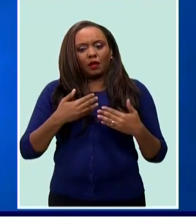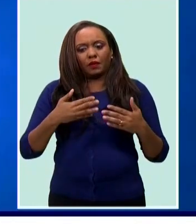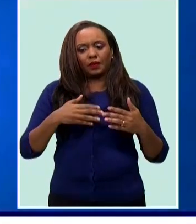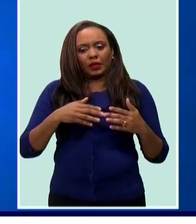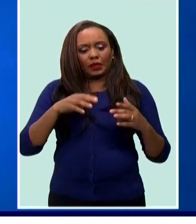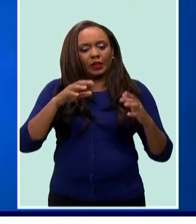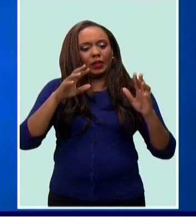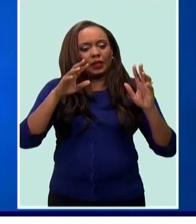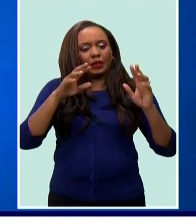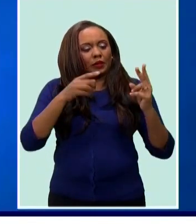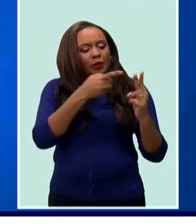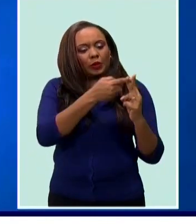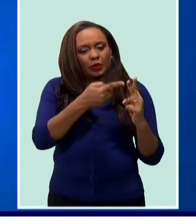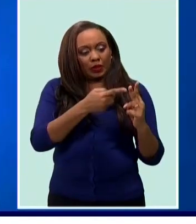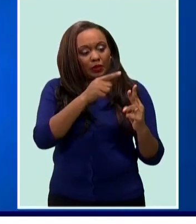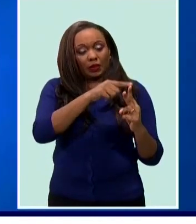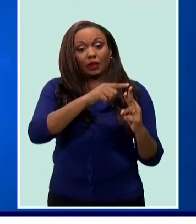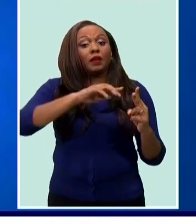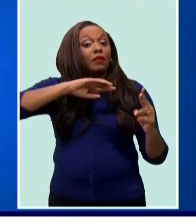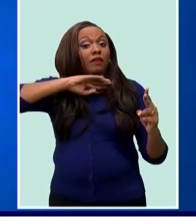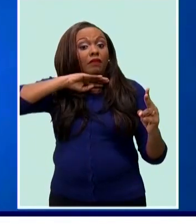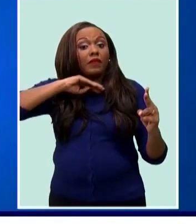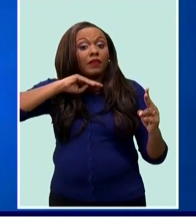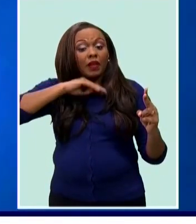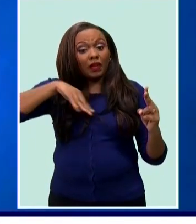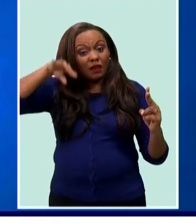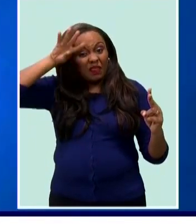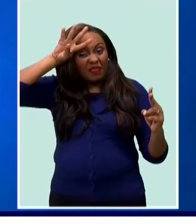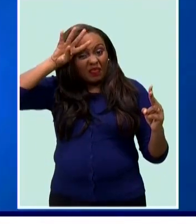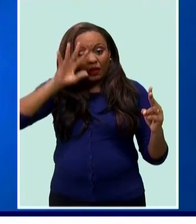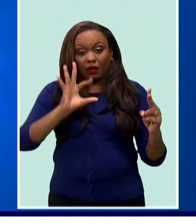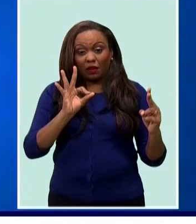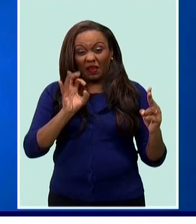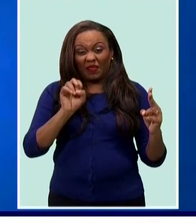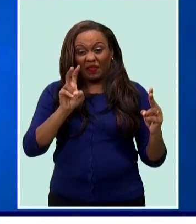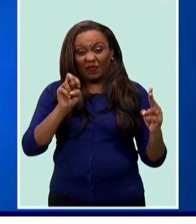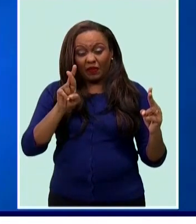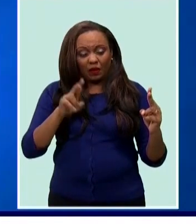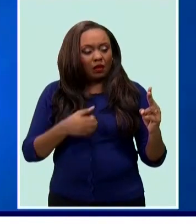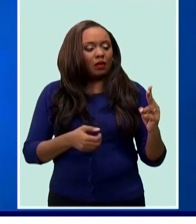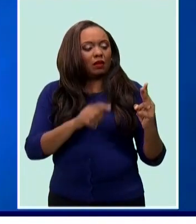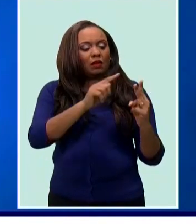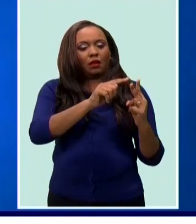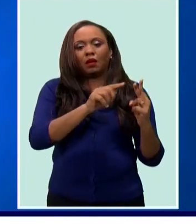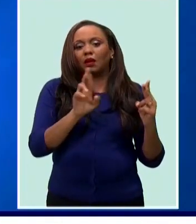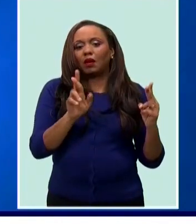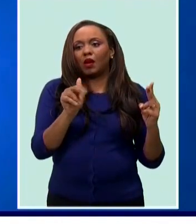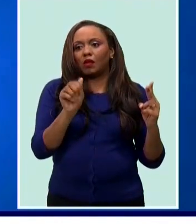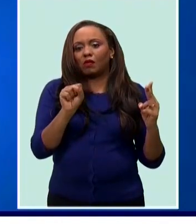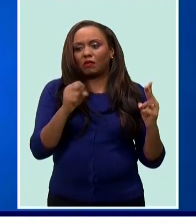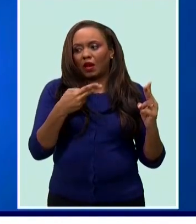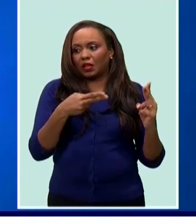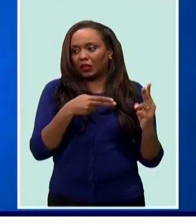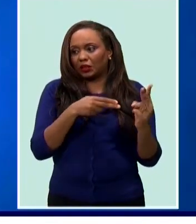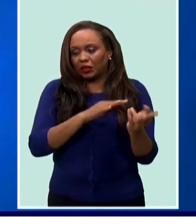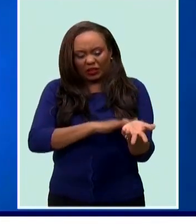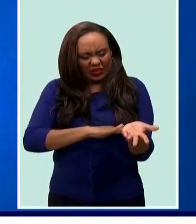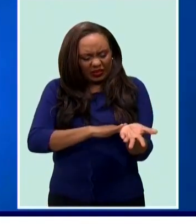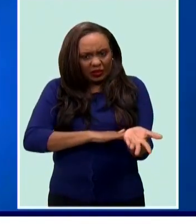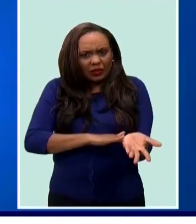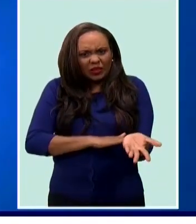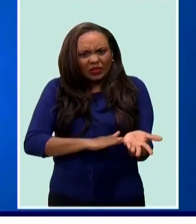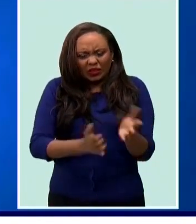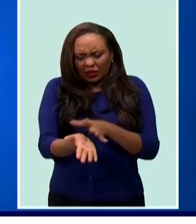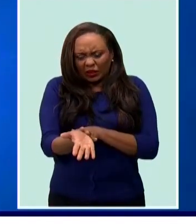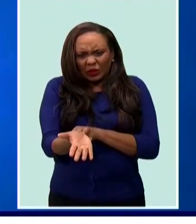case of fever plus rash means action. So once you have fever and rash, we just use that as a